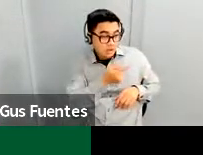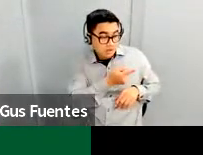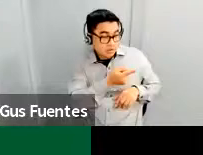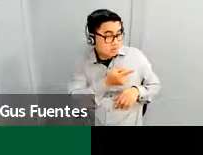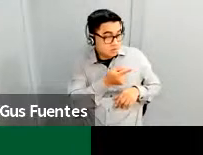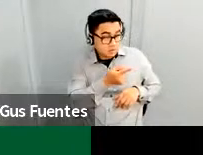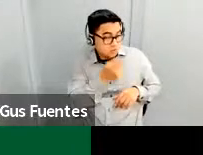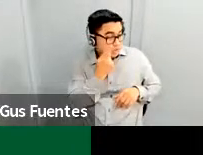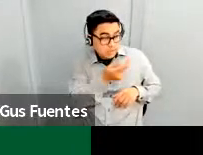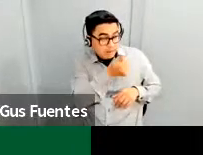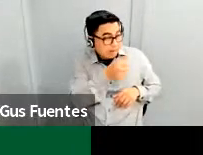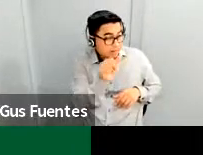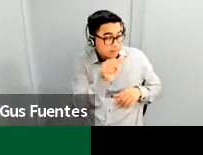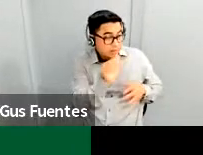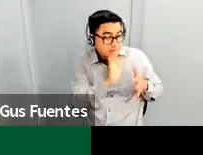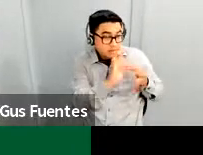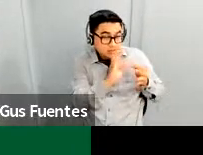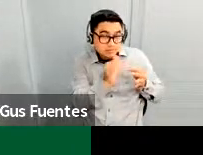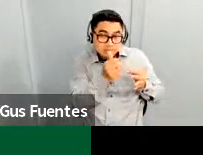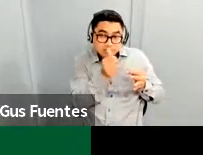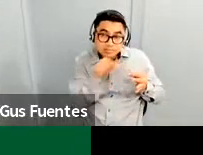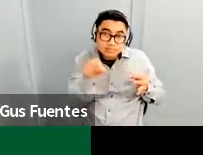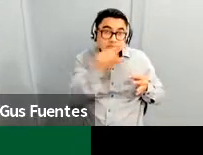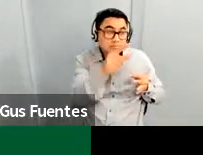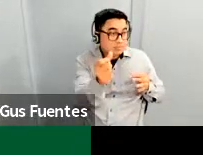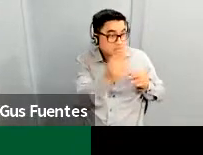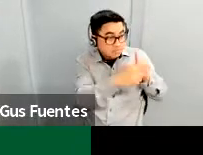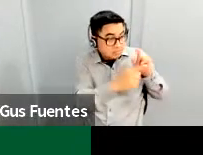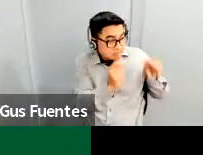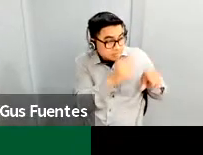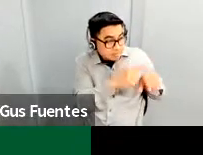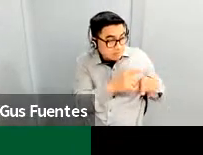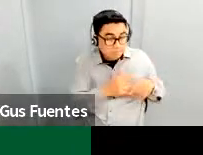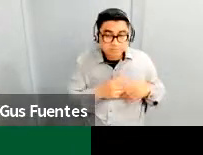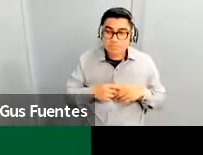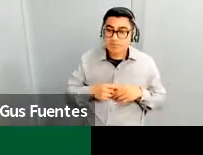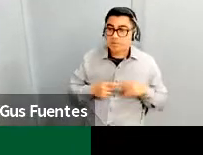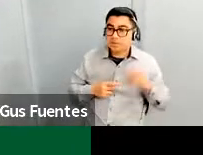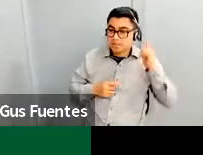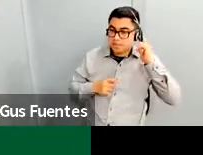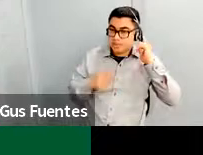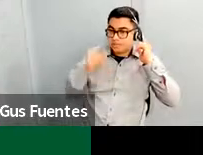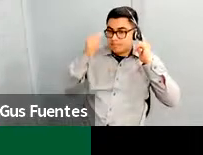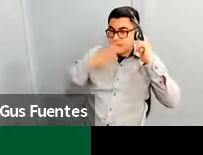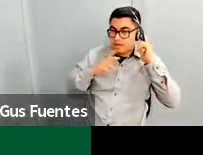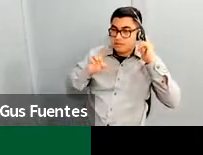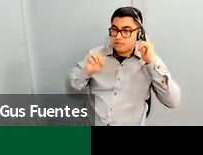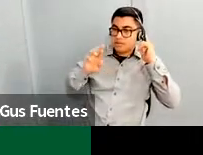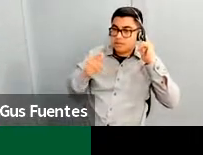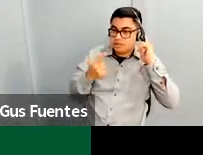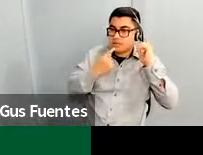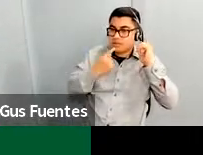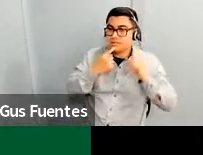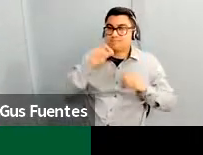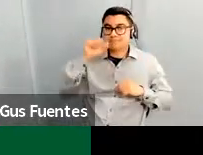Any input or any questions? There's one input. Okay. Would